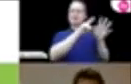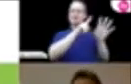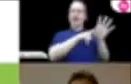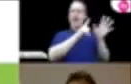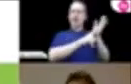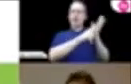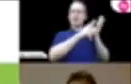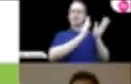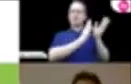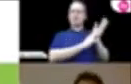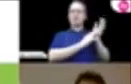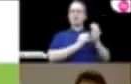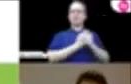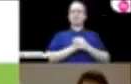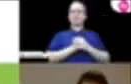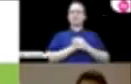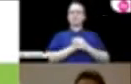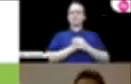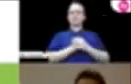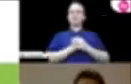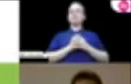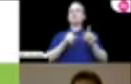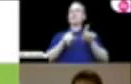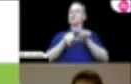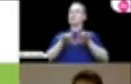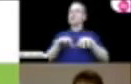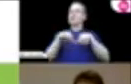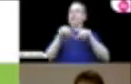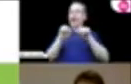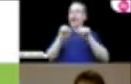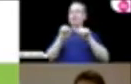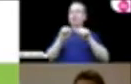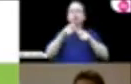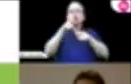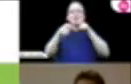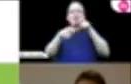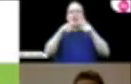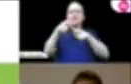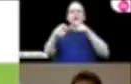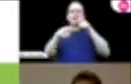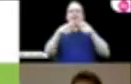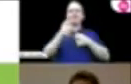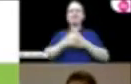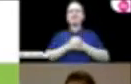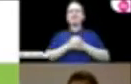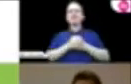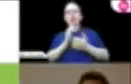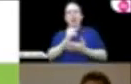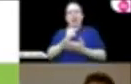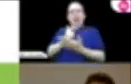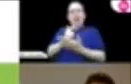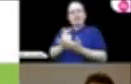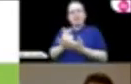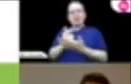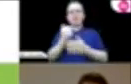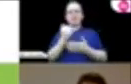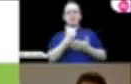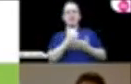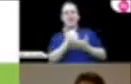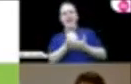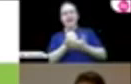And just to start with some notes on terminology. So the terms lesbian, gay,